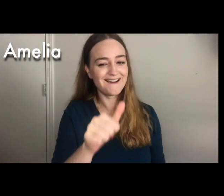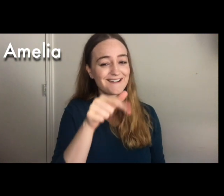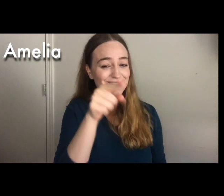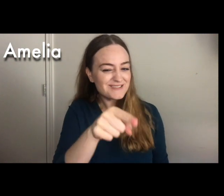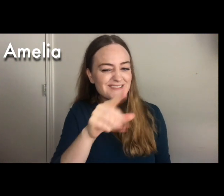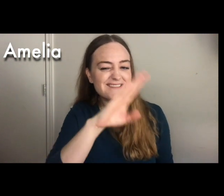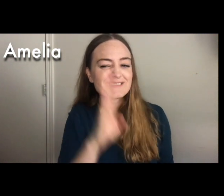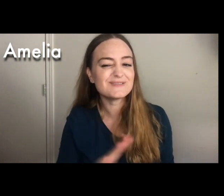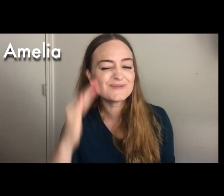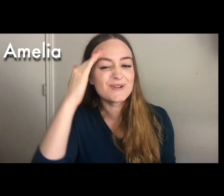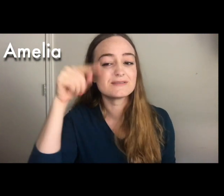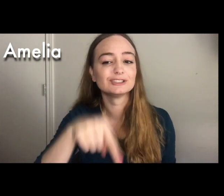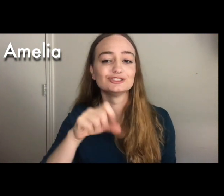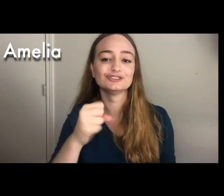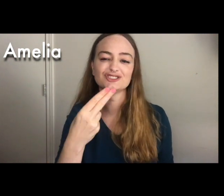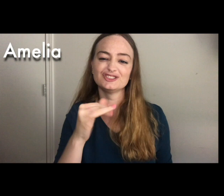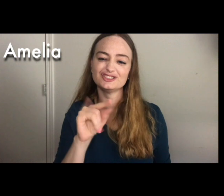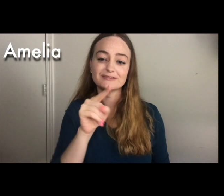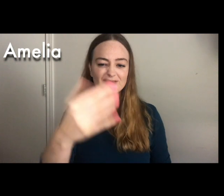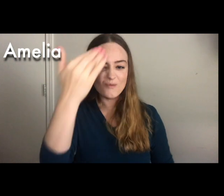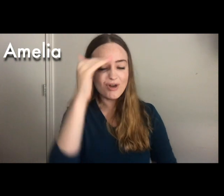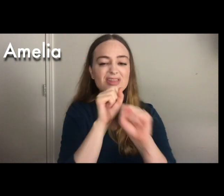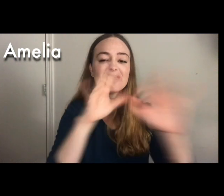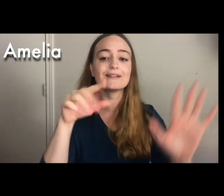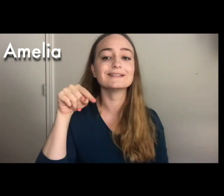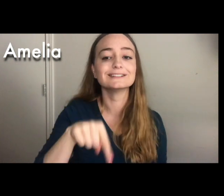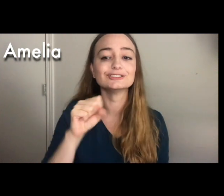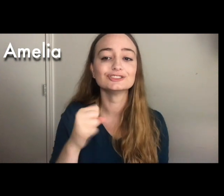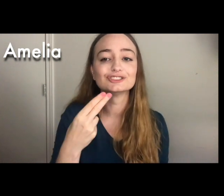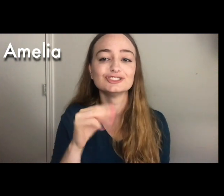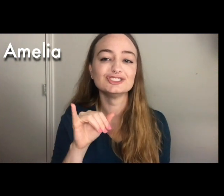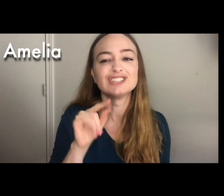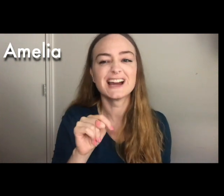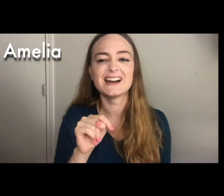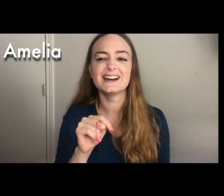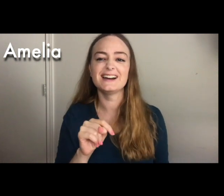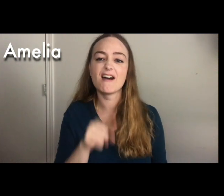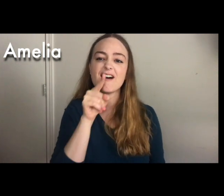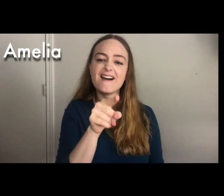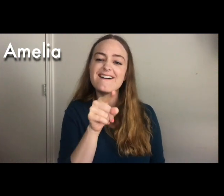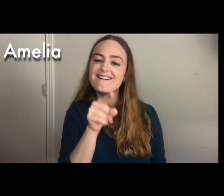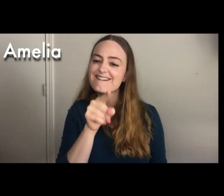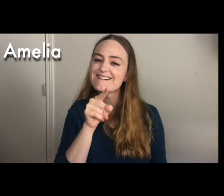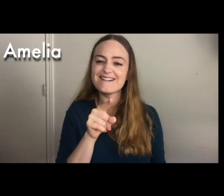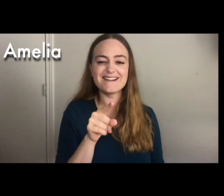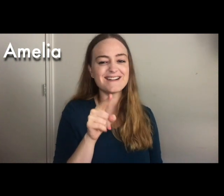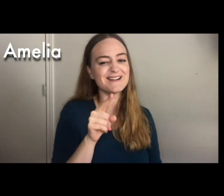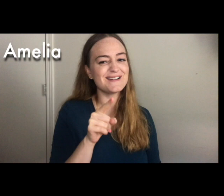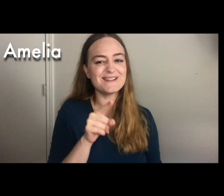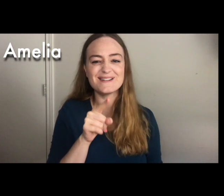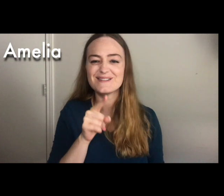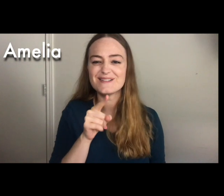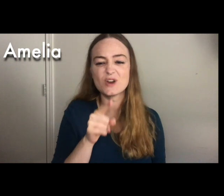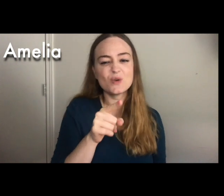as mine. You've never heard nothing like this shit here. You've never heard nothing like this shit here.